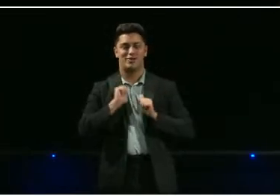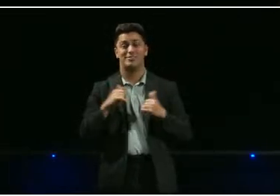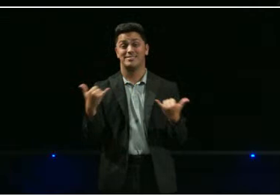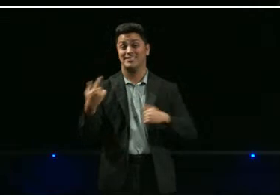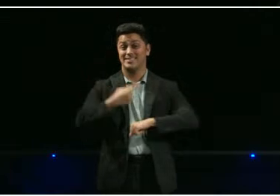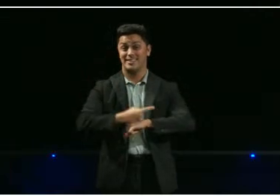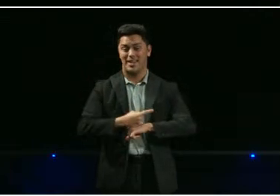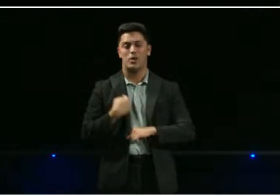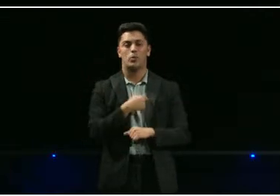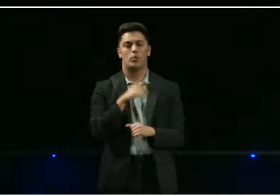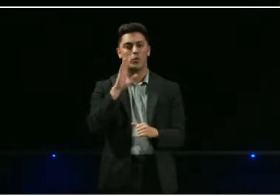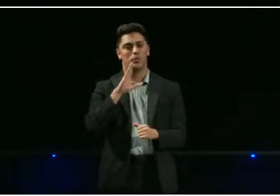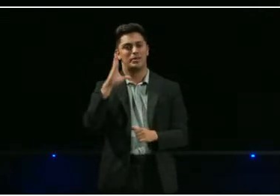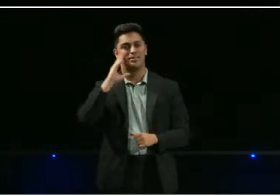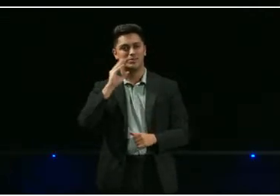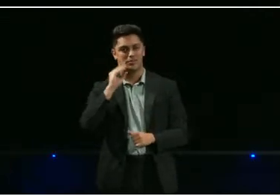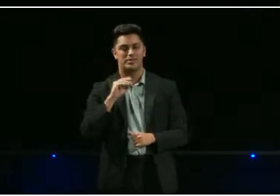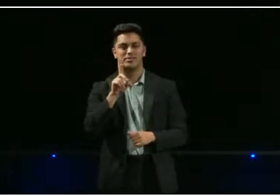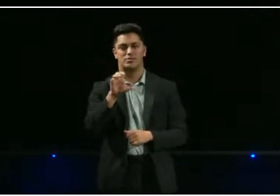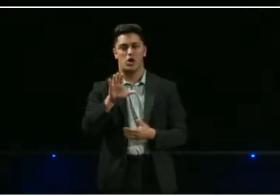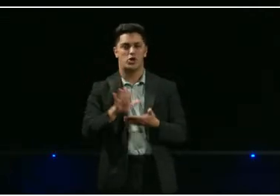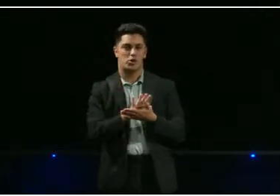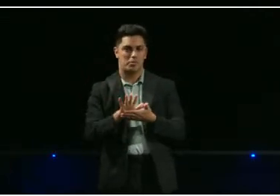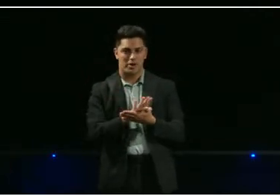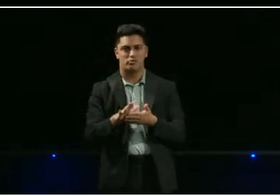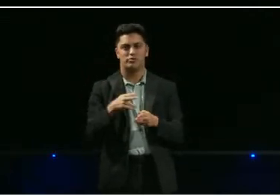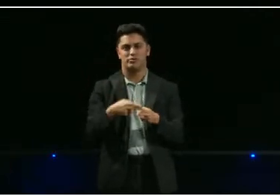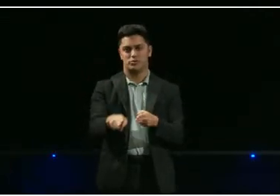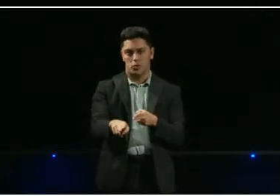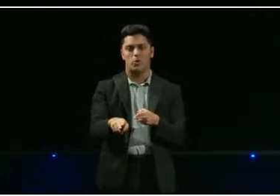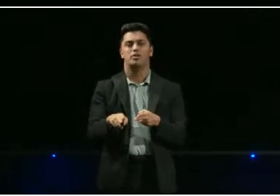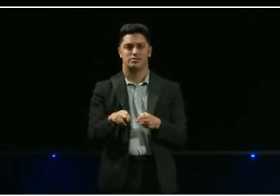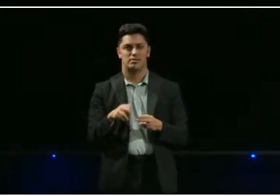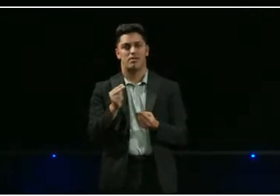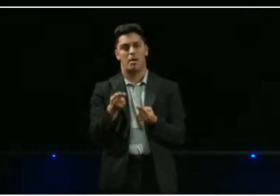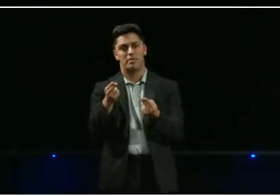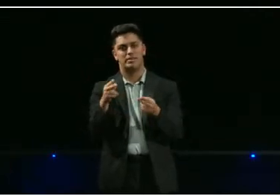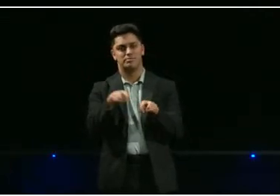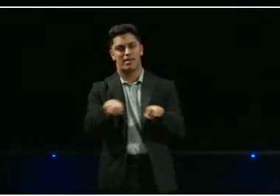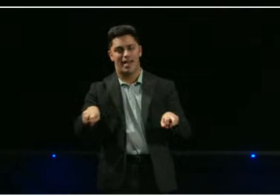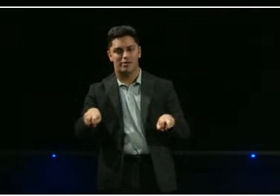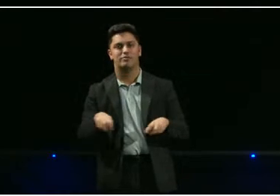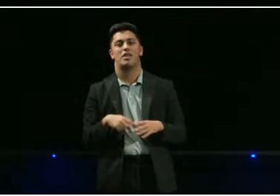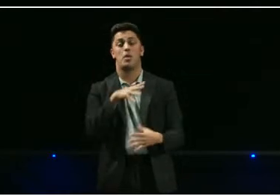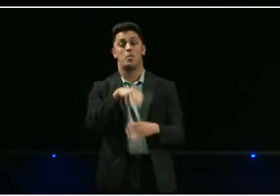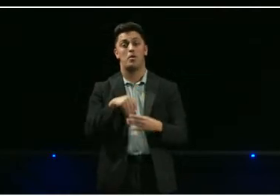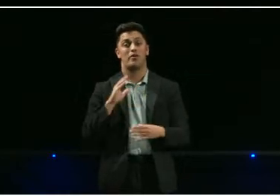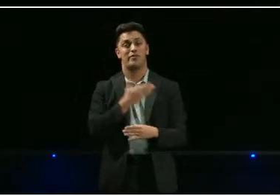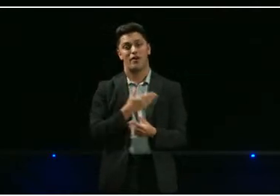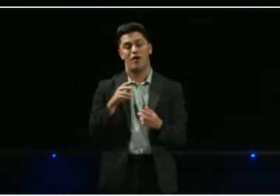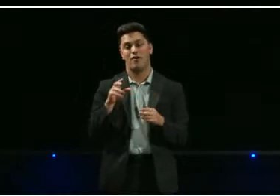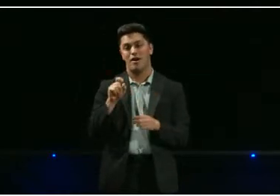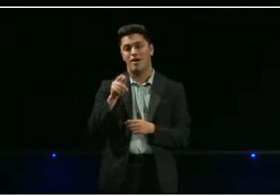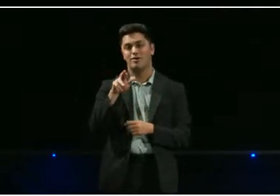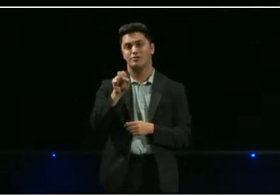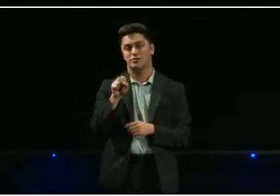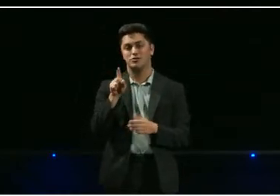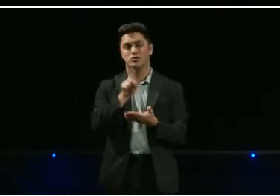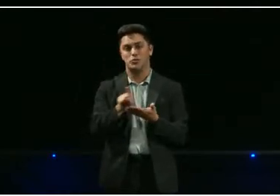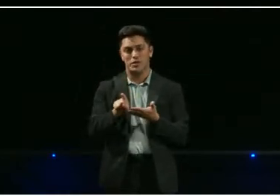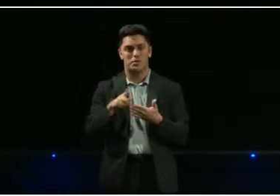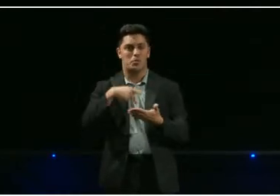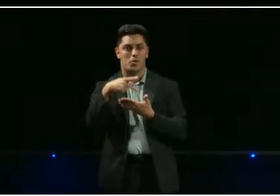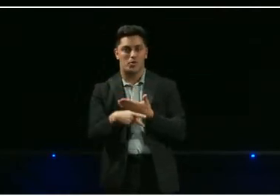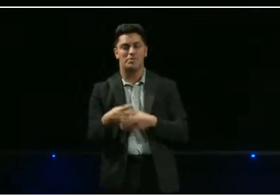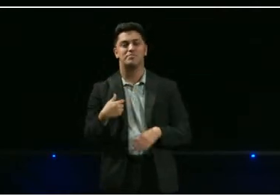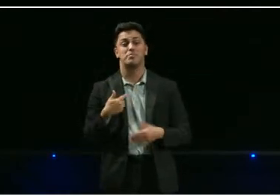Today, we're going to be experiencing our Documentary Shorts Nominees panel, presented as part of our Oscars Week programming. Before